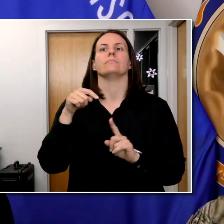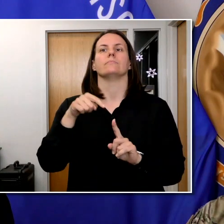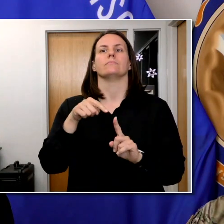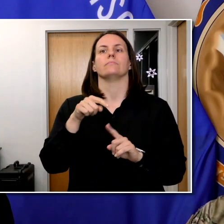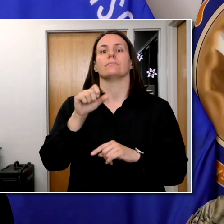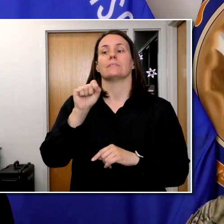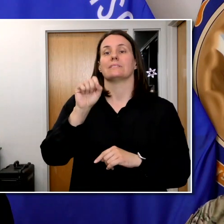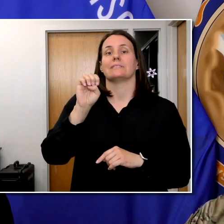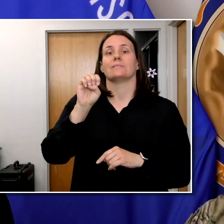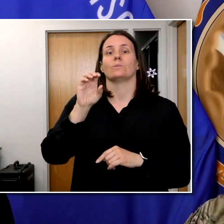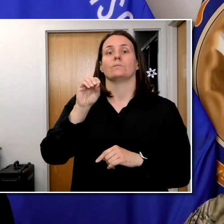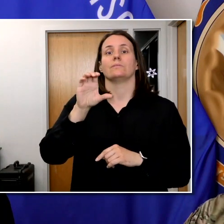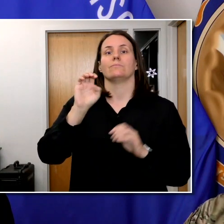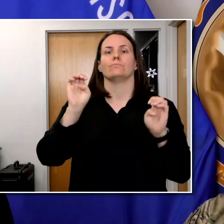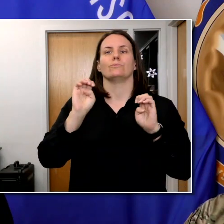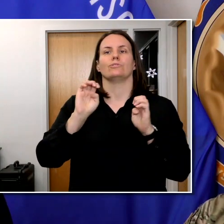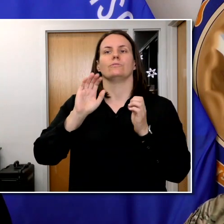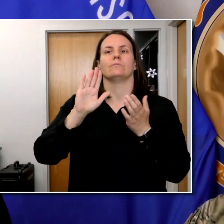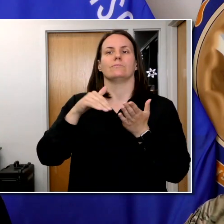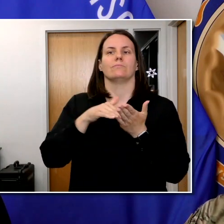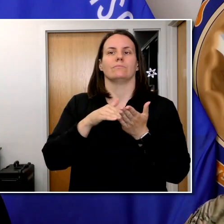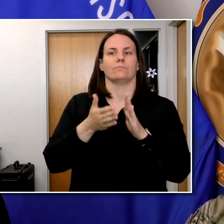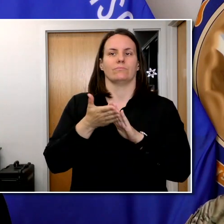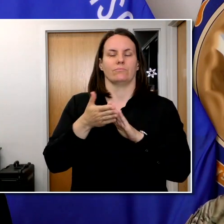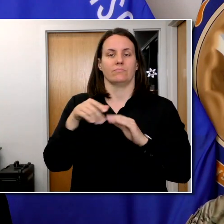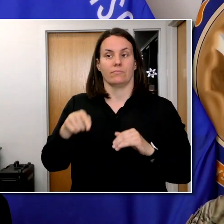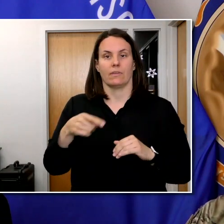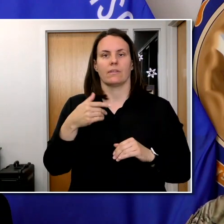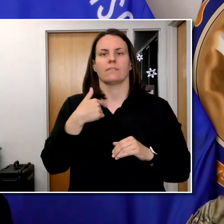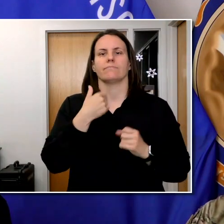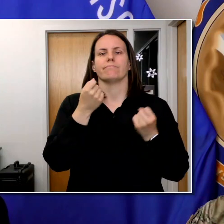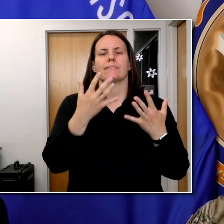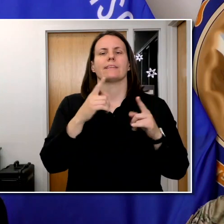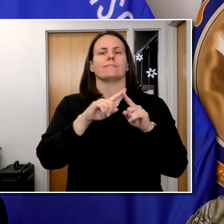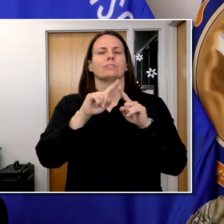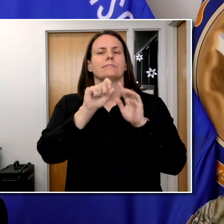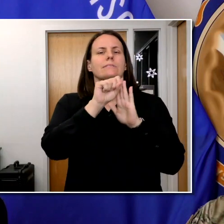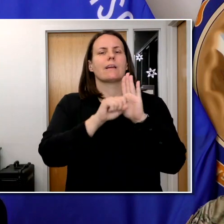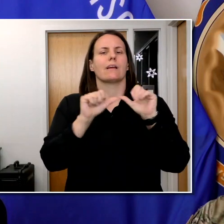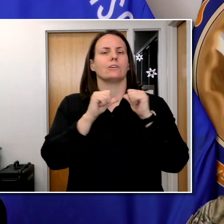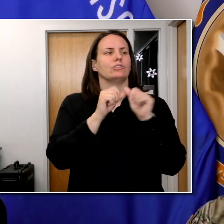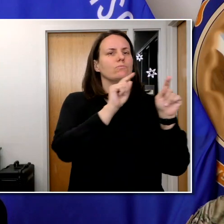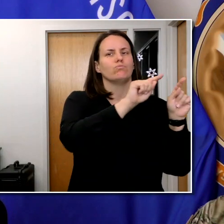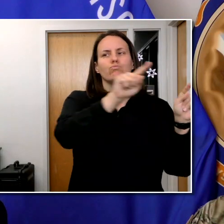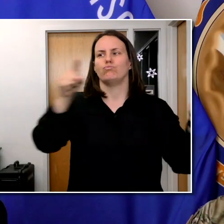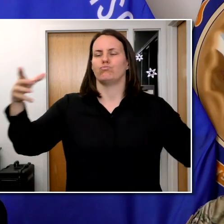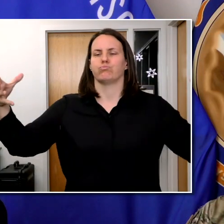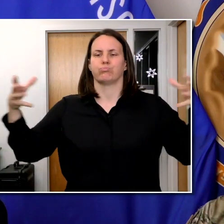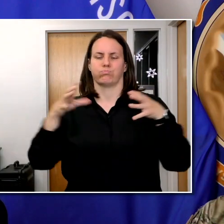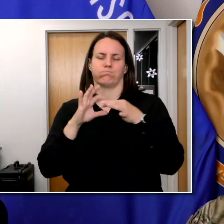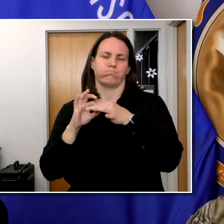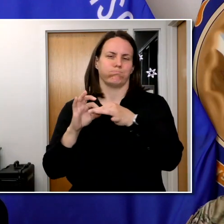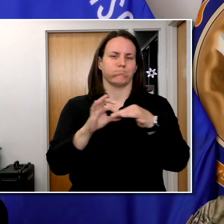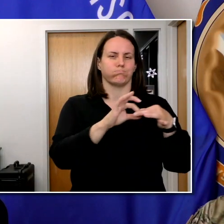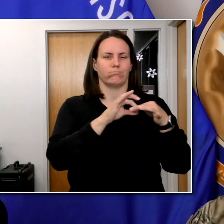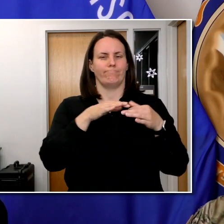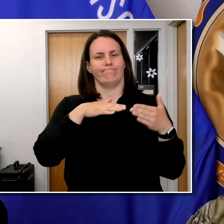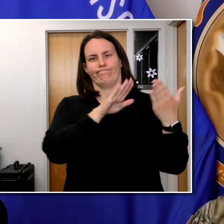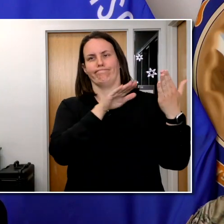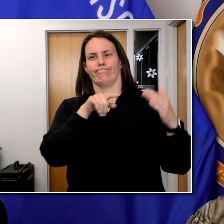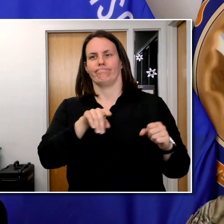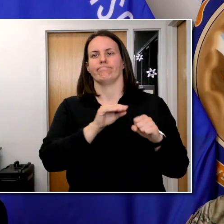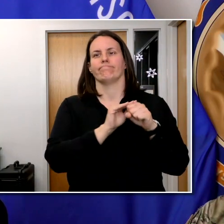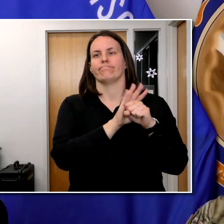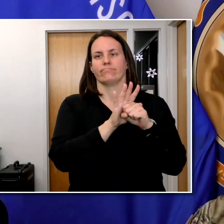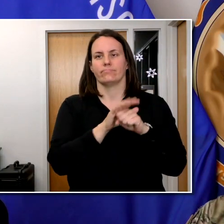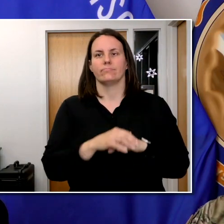work out of the State Emergency Operations Center on the ongoing response to COVID-19. Joining us today are Major General Paul Knapp, Wisconsin's